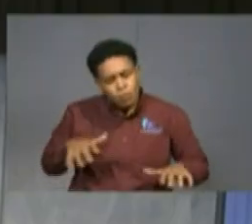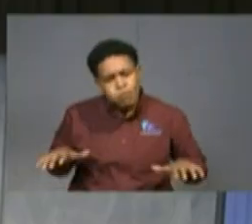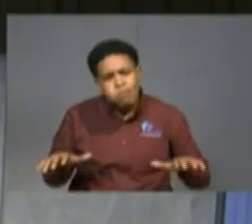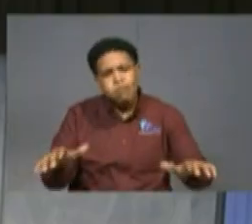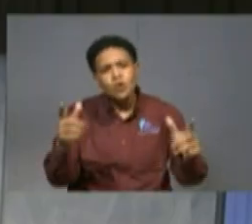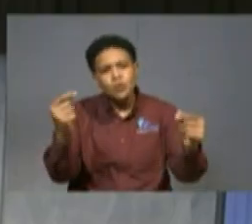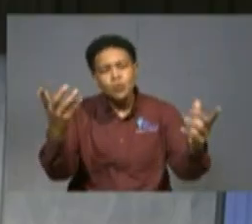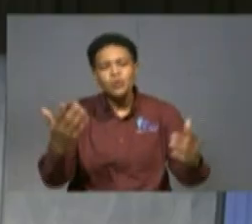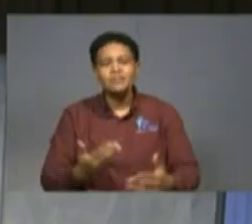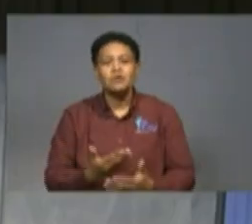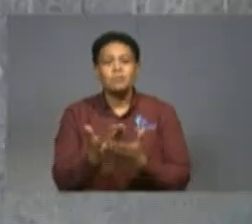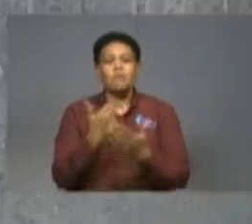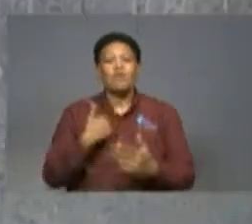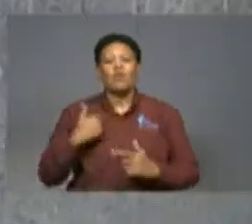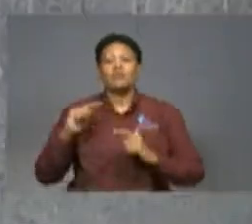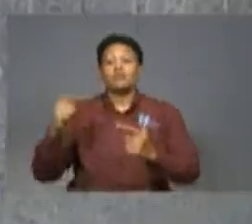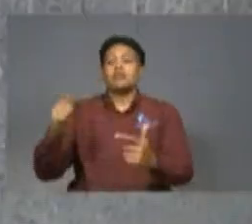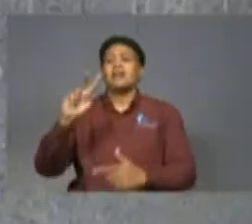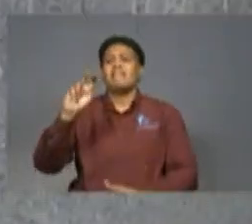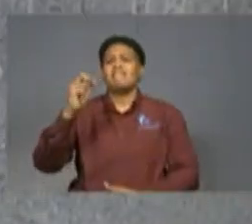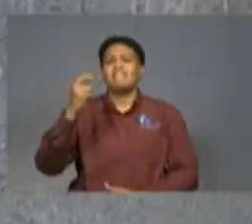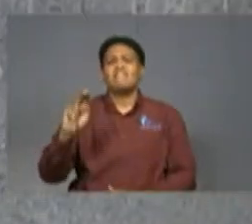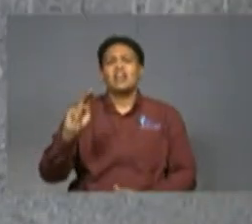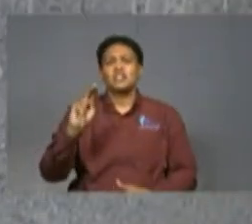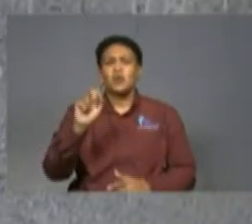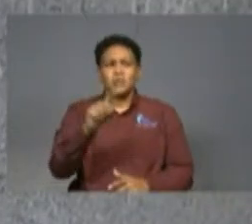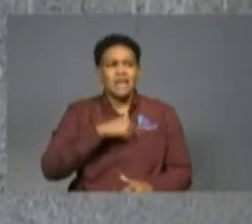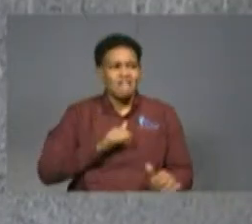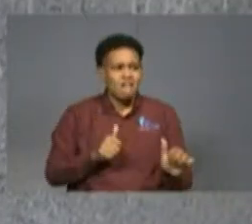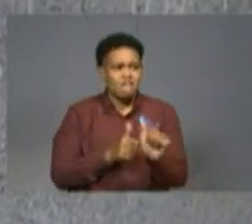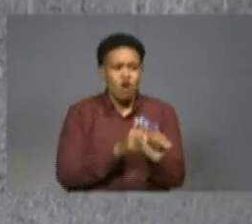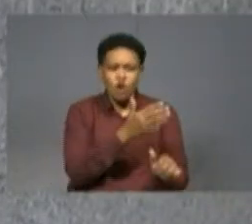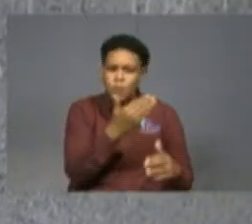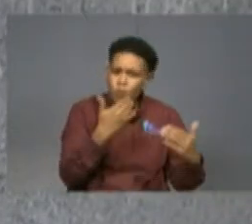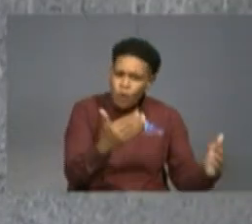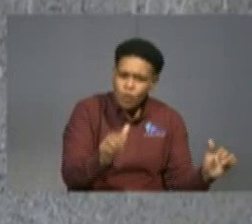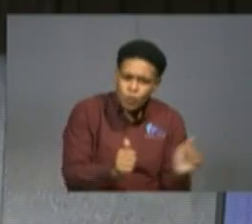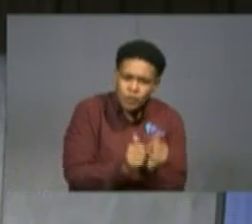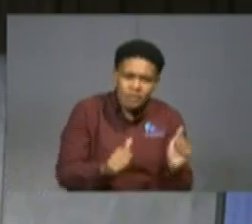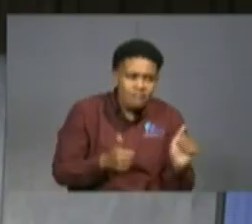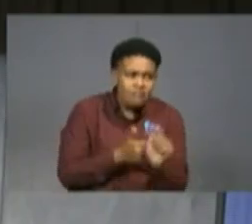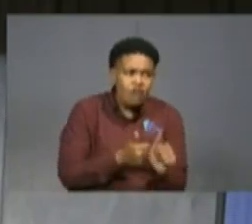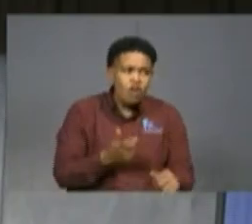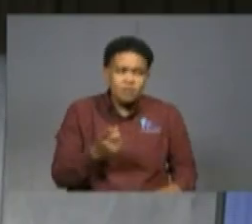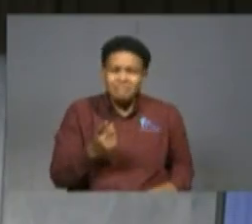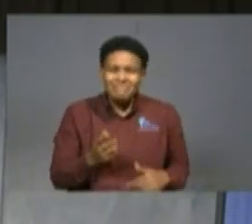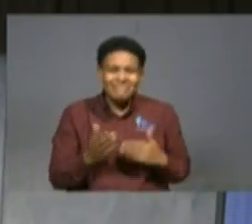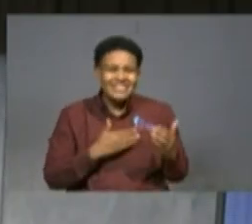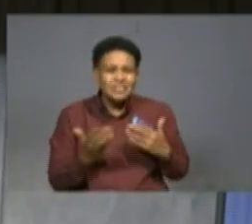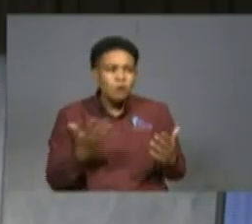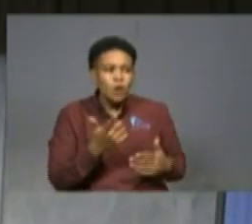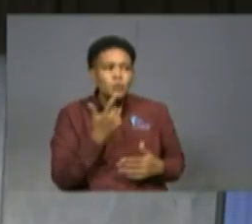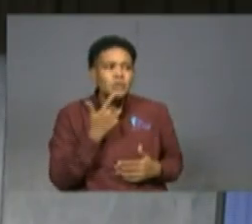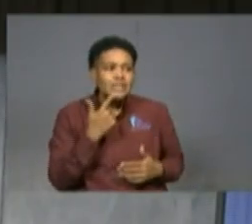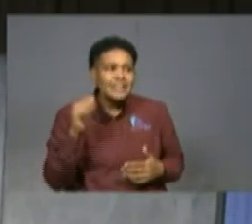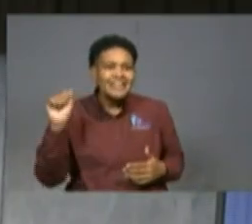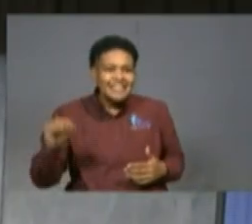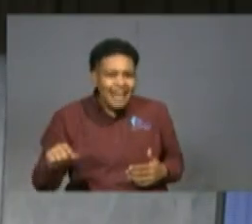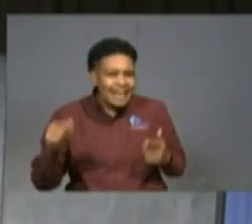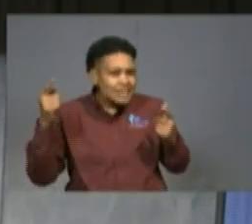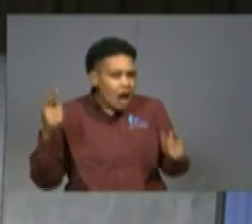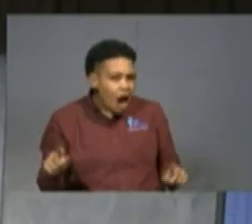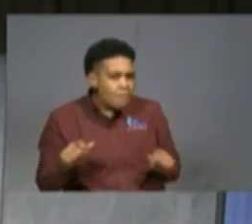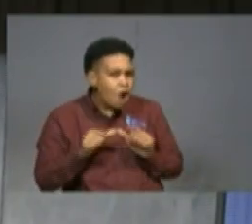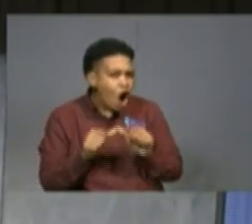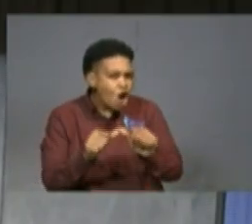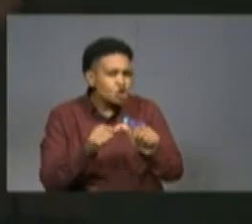And before we take Vashon's question, Natalie has a follow-up. Natalie, go ahead with your follow-up. Despite what you have said, yet the incidents continue.